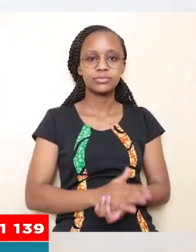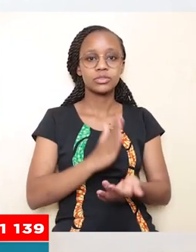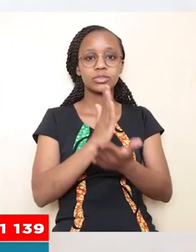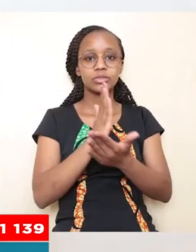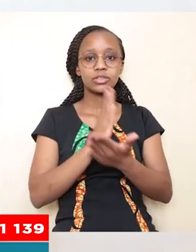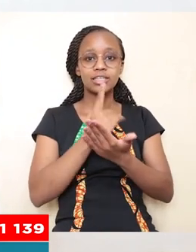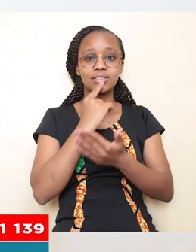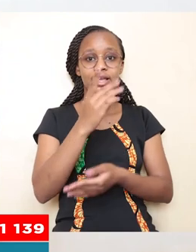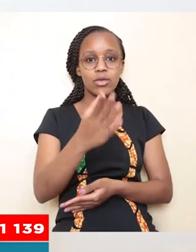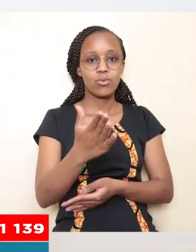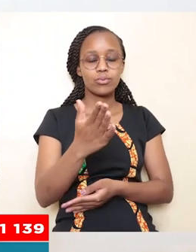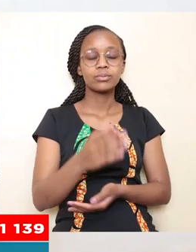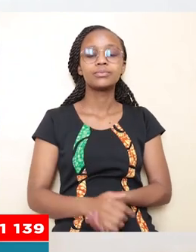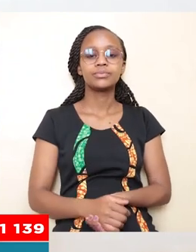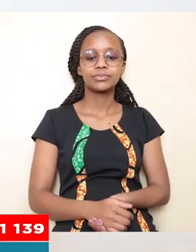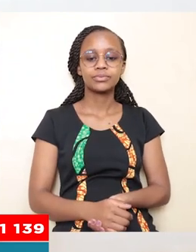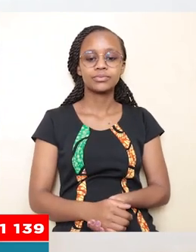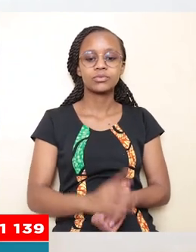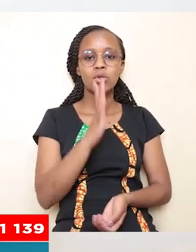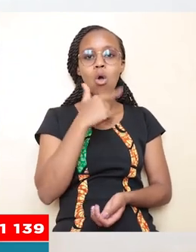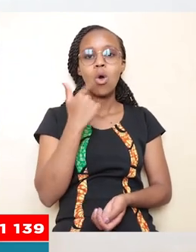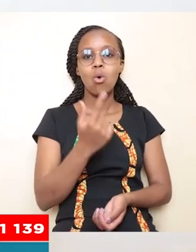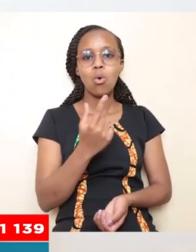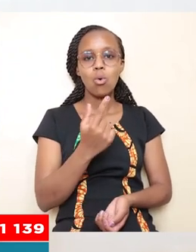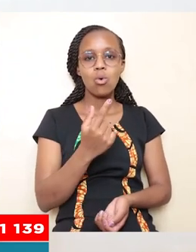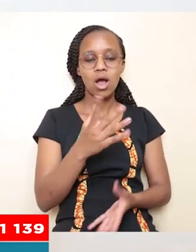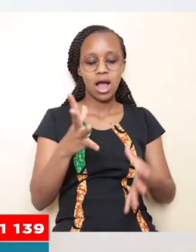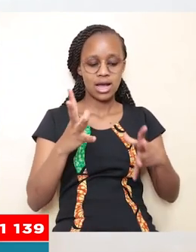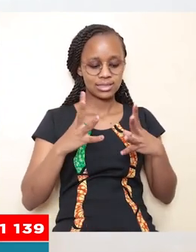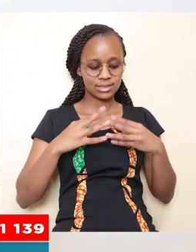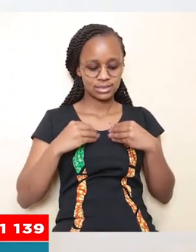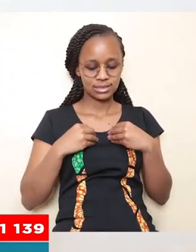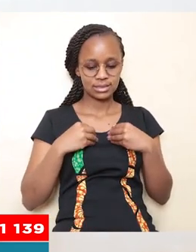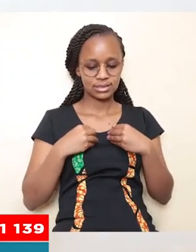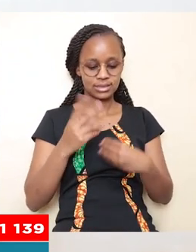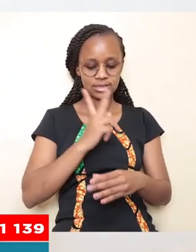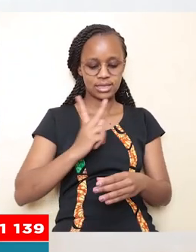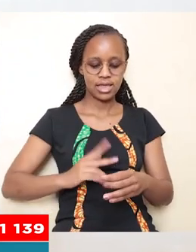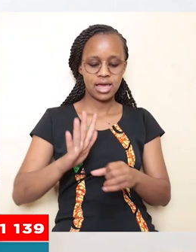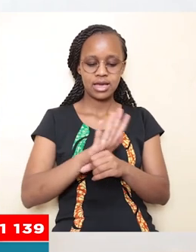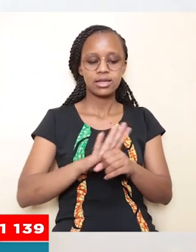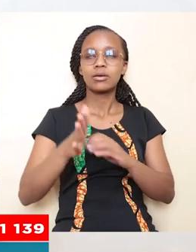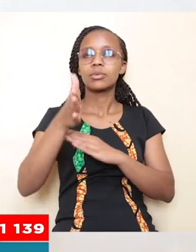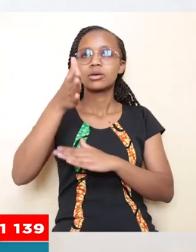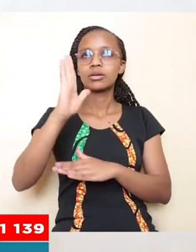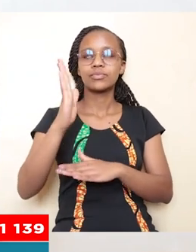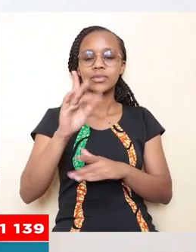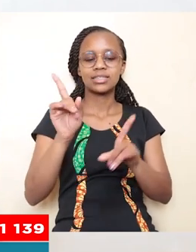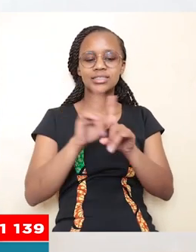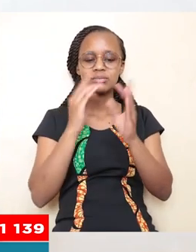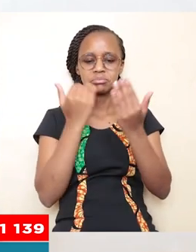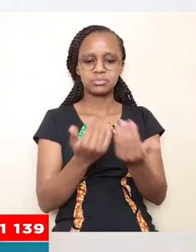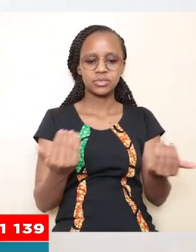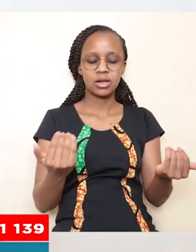Truly I say to you, whoever does not receive the kingdom of God like a